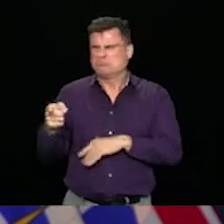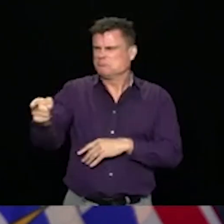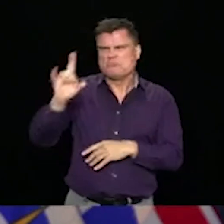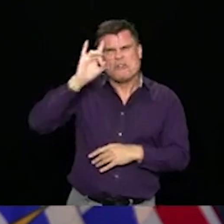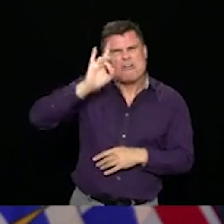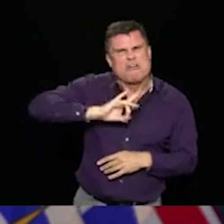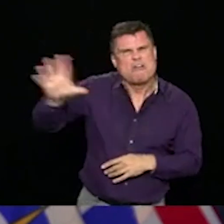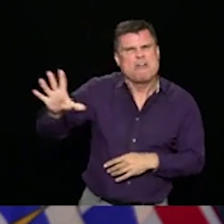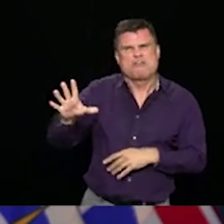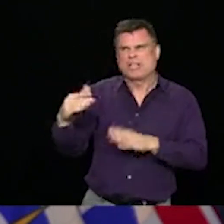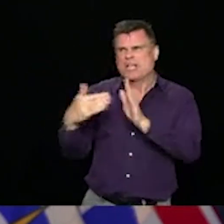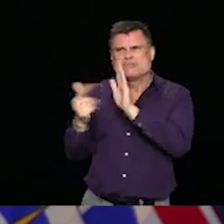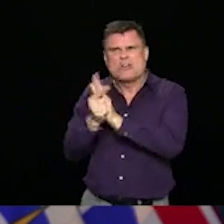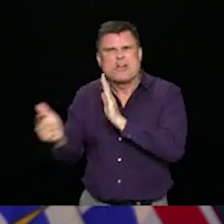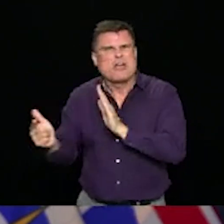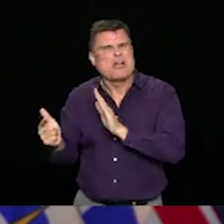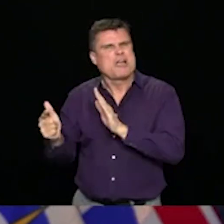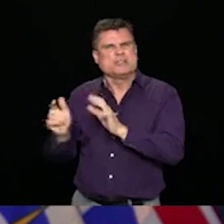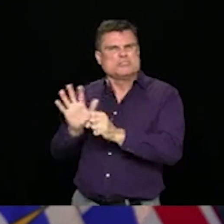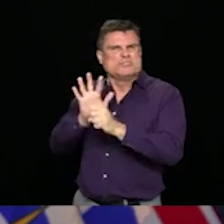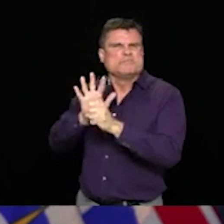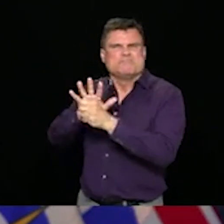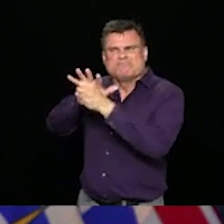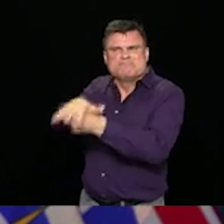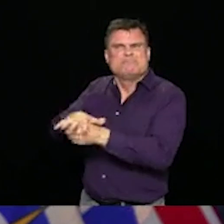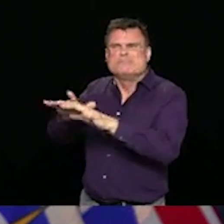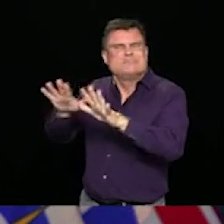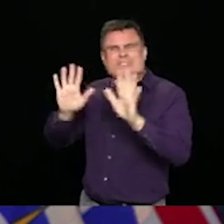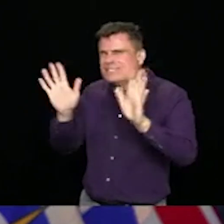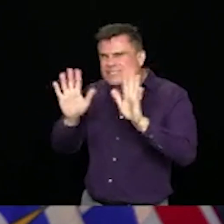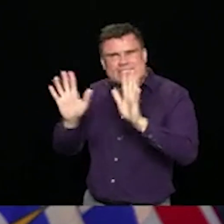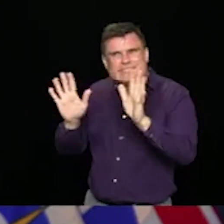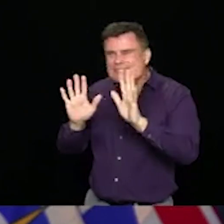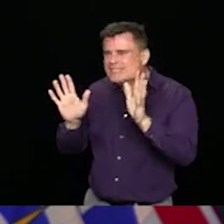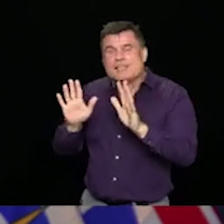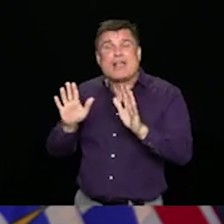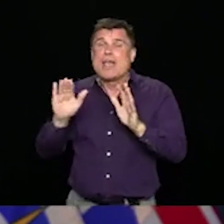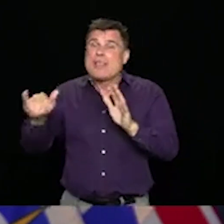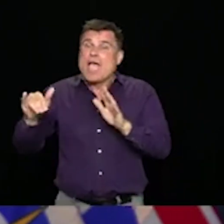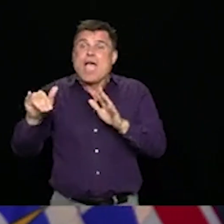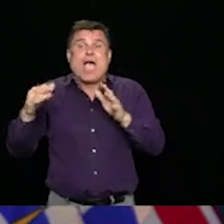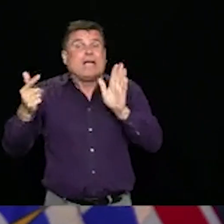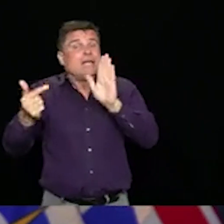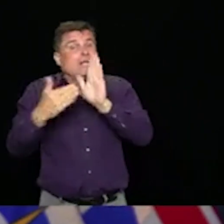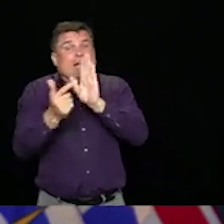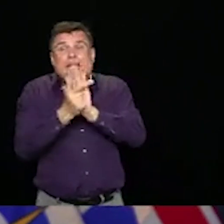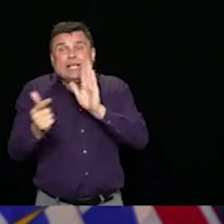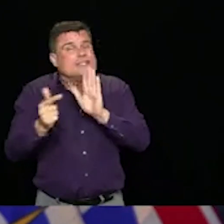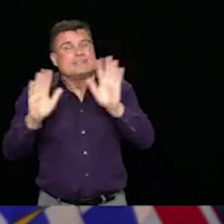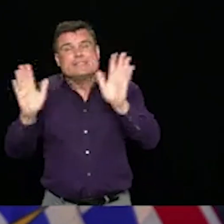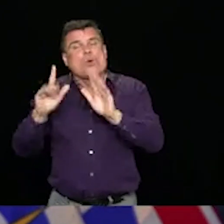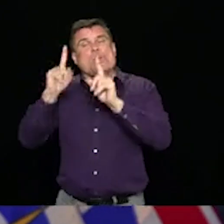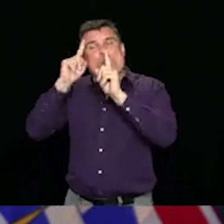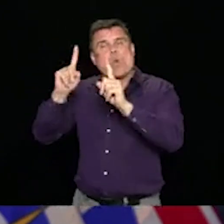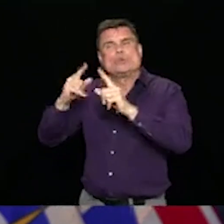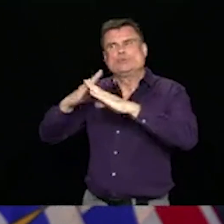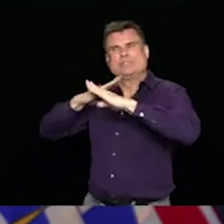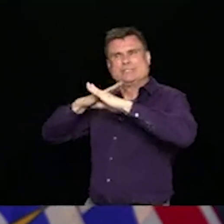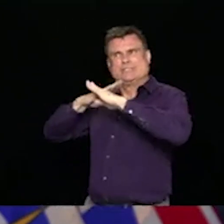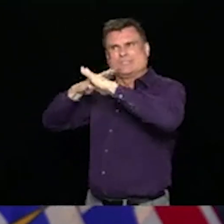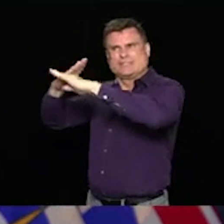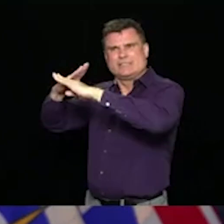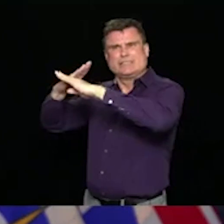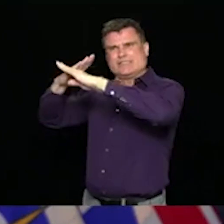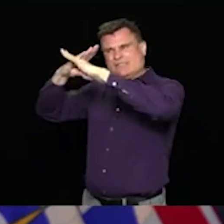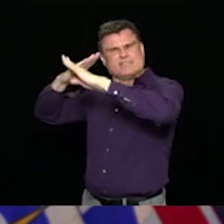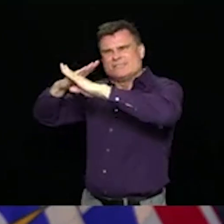of people who have possession of small amounts of drugs for their own use, as a way to try and reduce those barriers, so people who are using